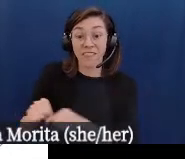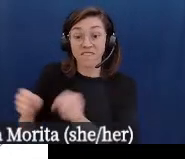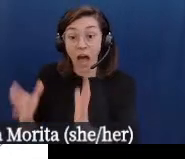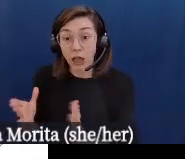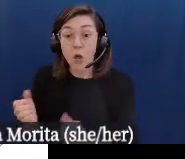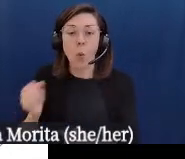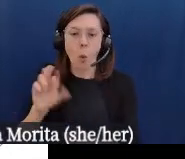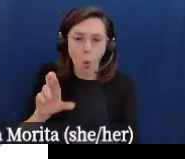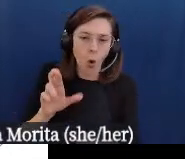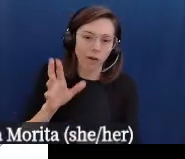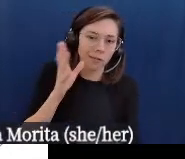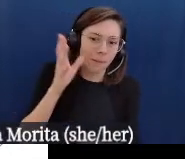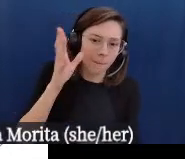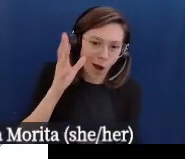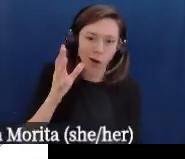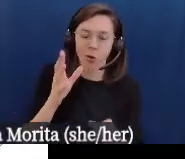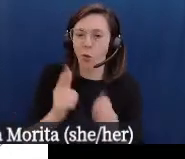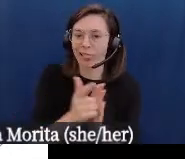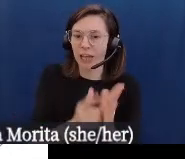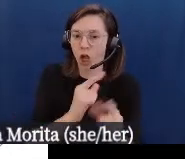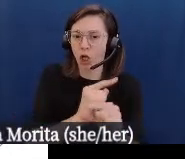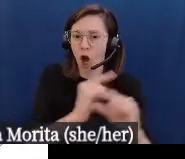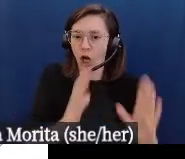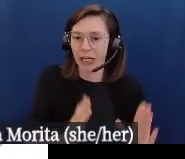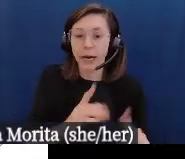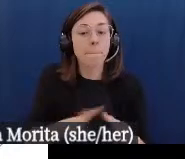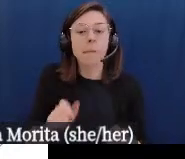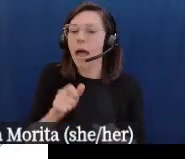legal responsibility, but not to both.